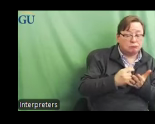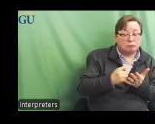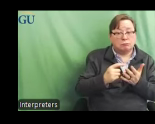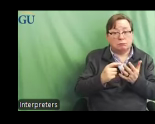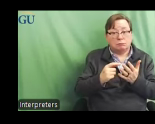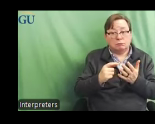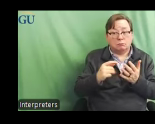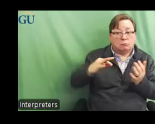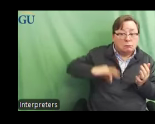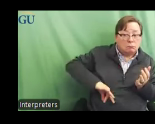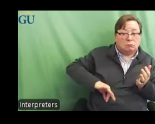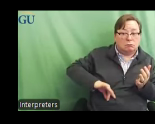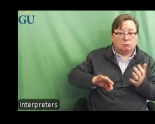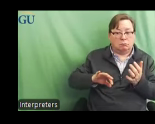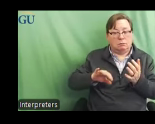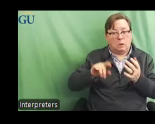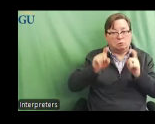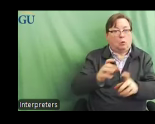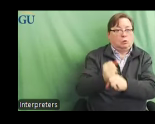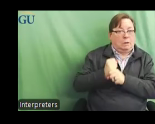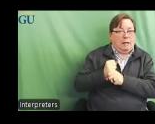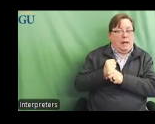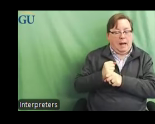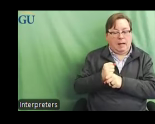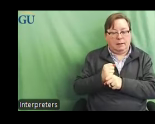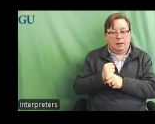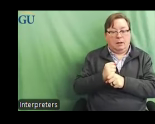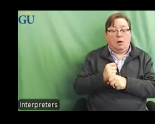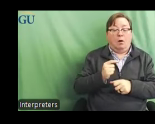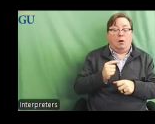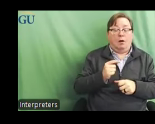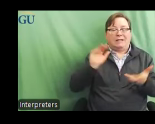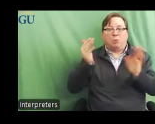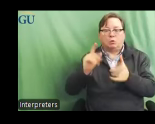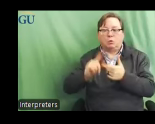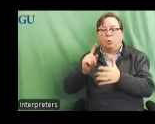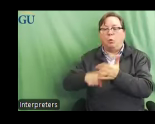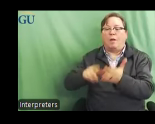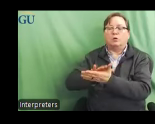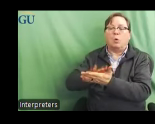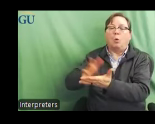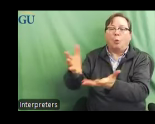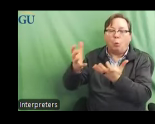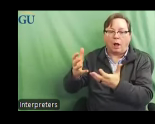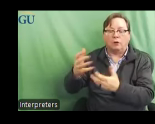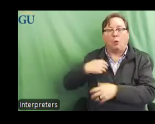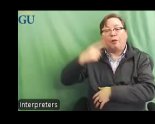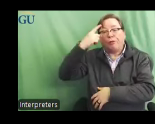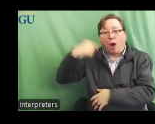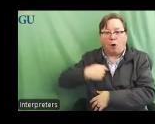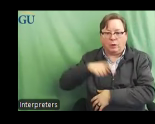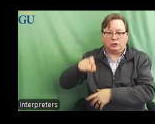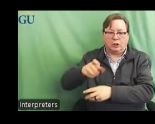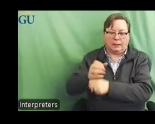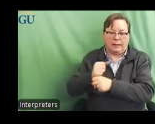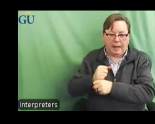what we had to do, or what the school thought we had to do, or that type of thing. We learned that we run the